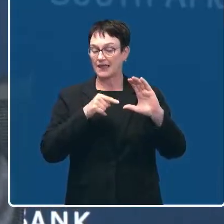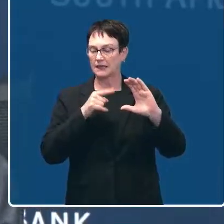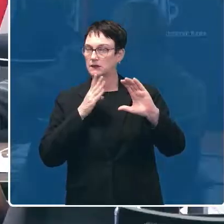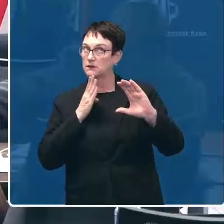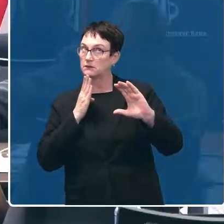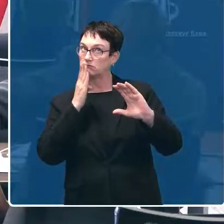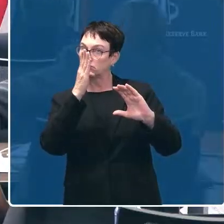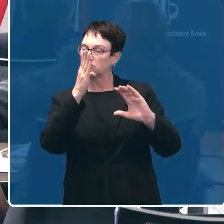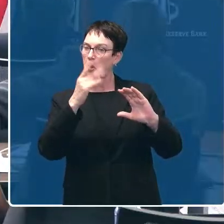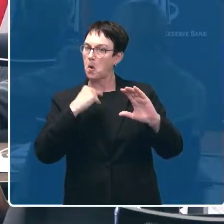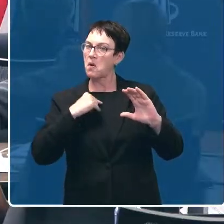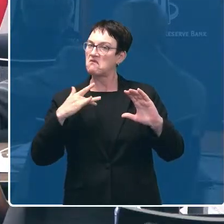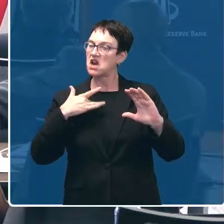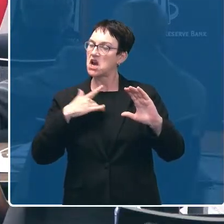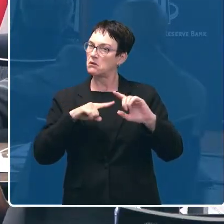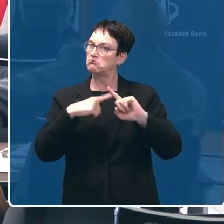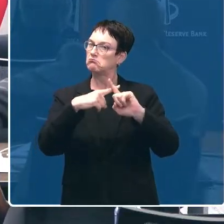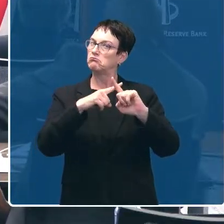Thanks.